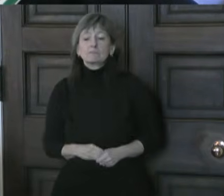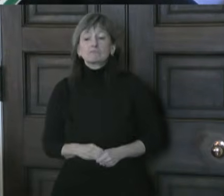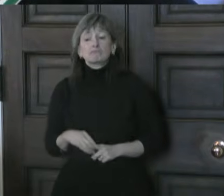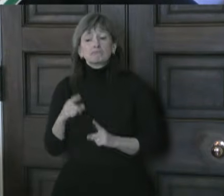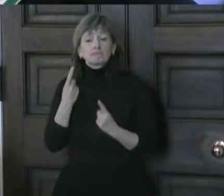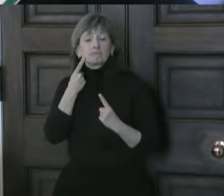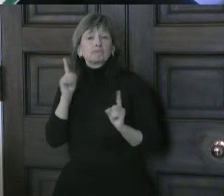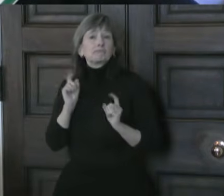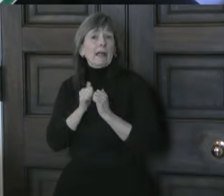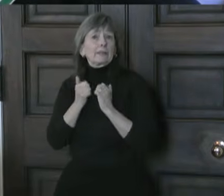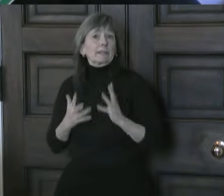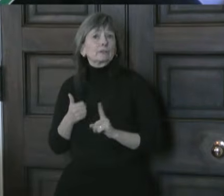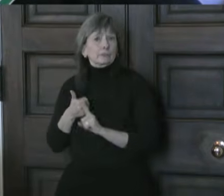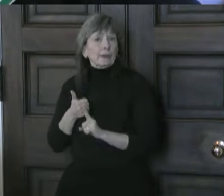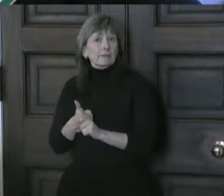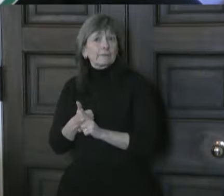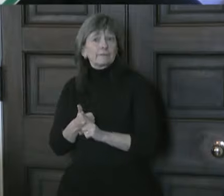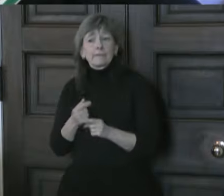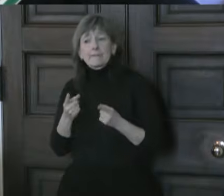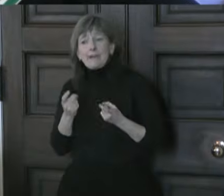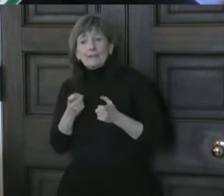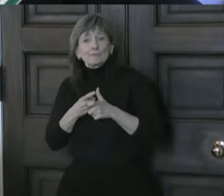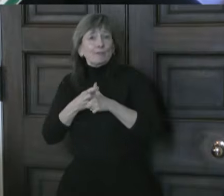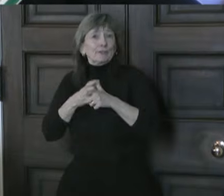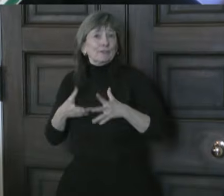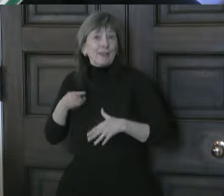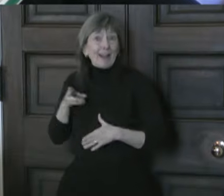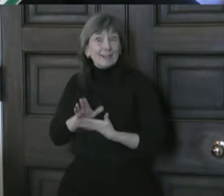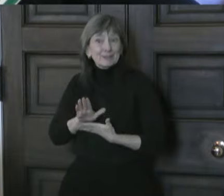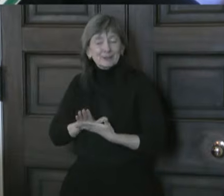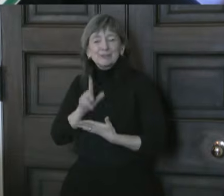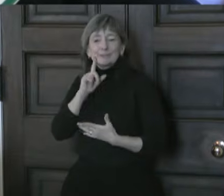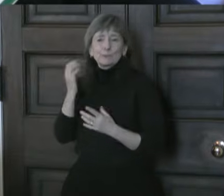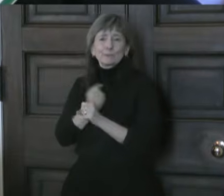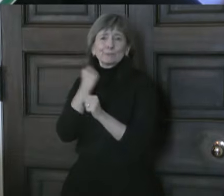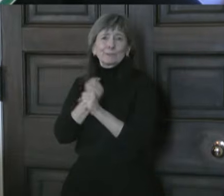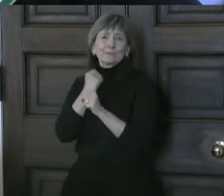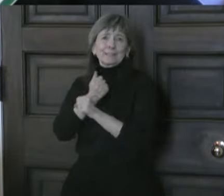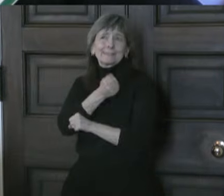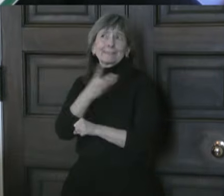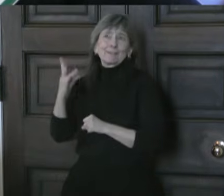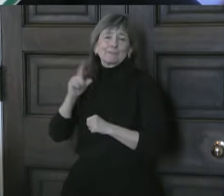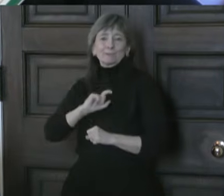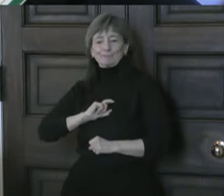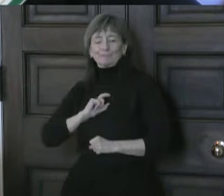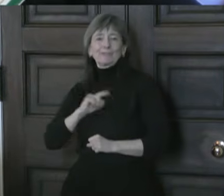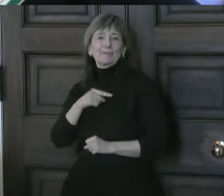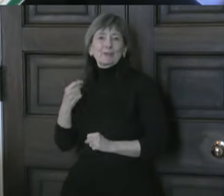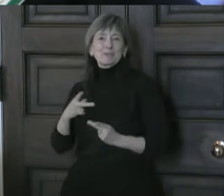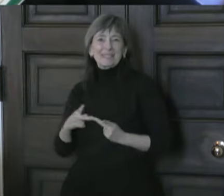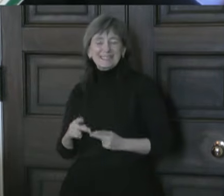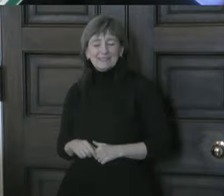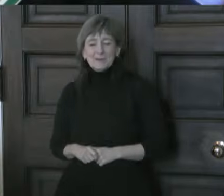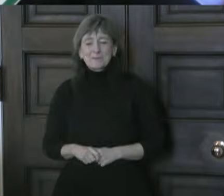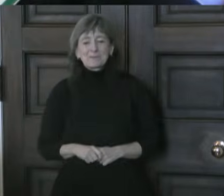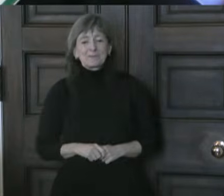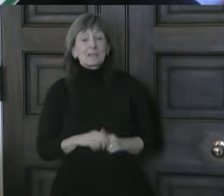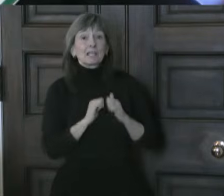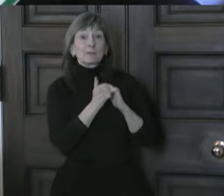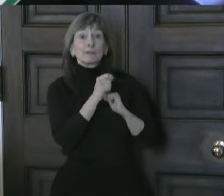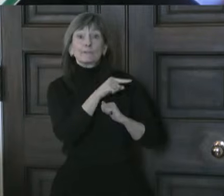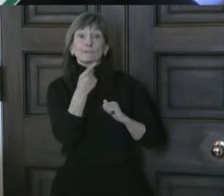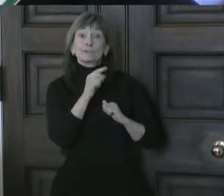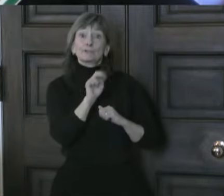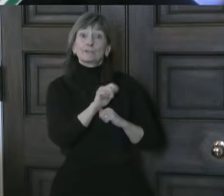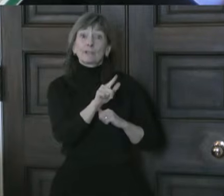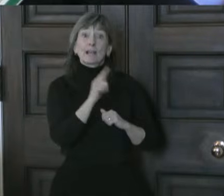accomplished athlete, a fast runner in high school where she won numerous first-place ribbons. She competed in the first Newfoundland